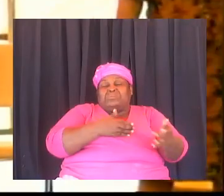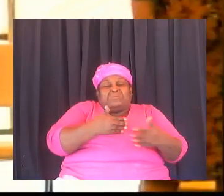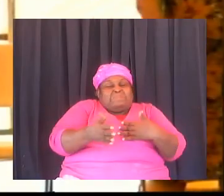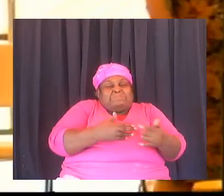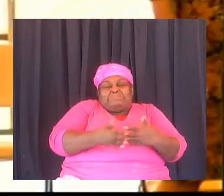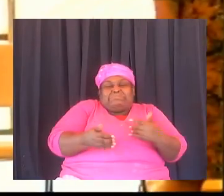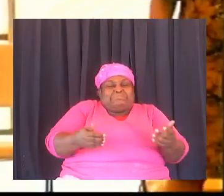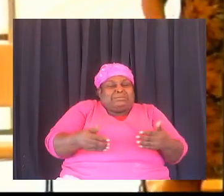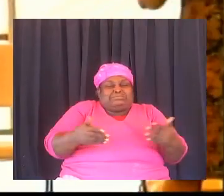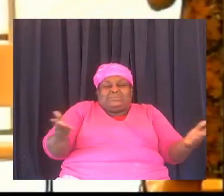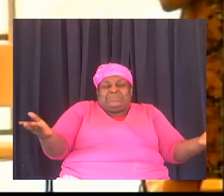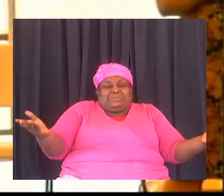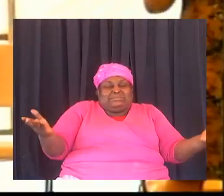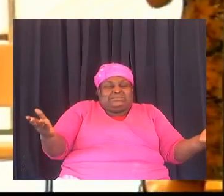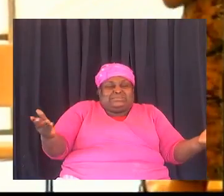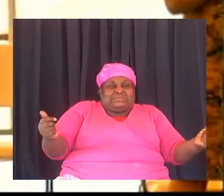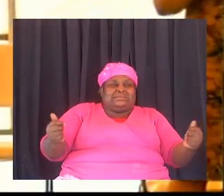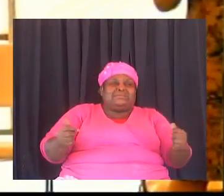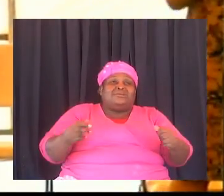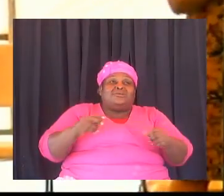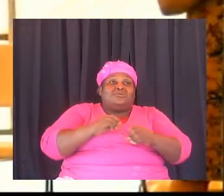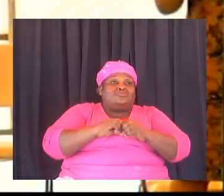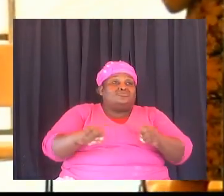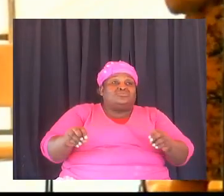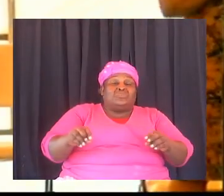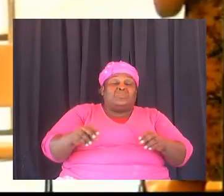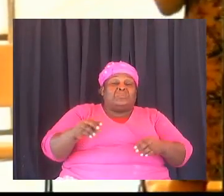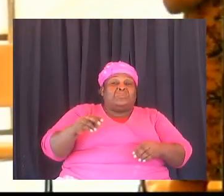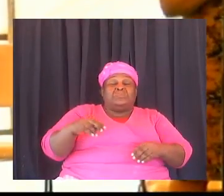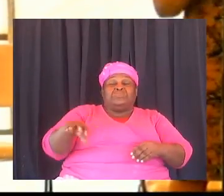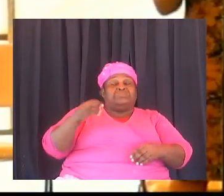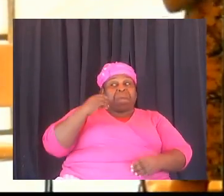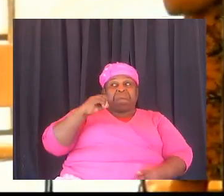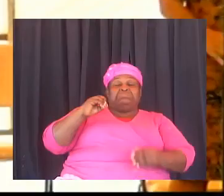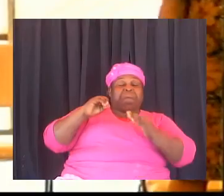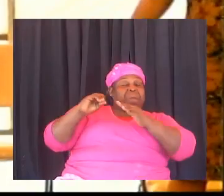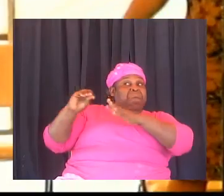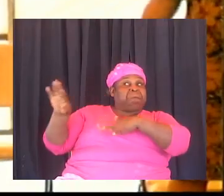Don't turn your backs on nobody that you see sitting in the back. It's pray